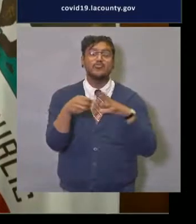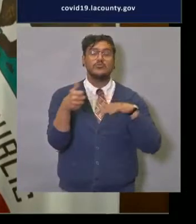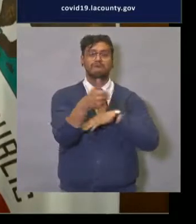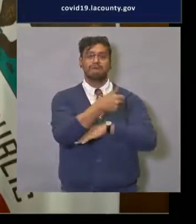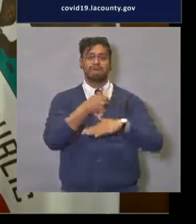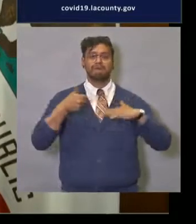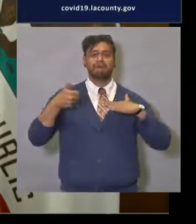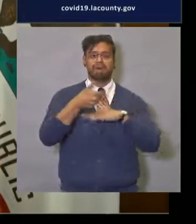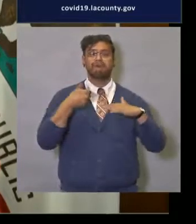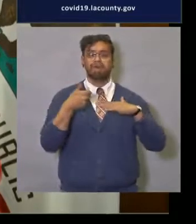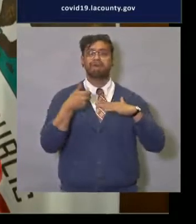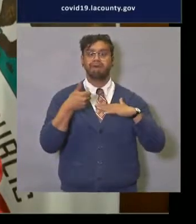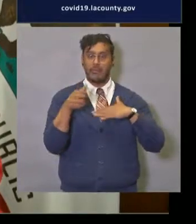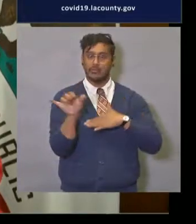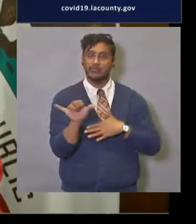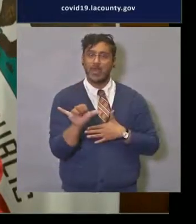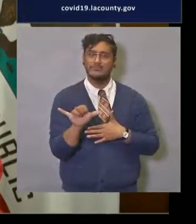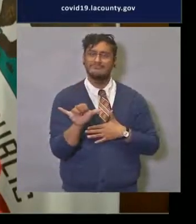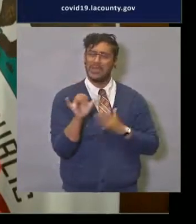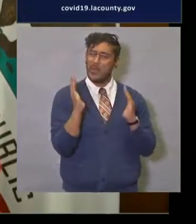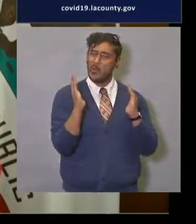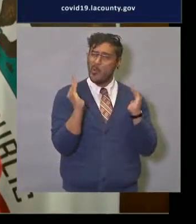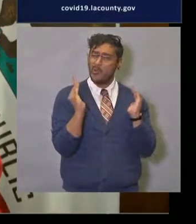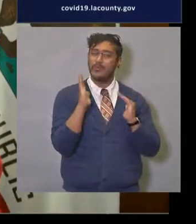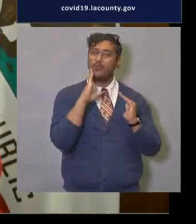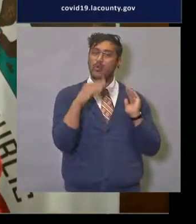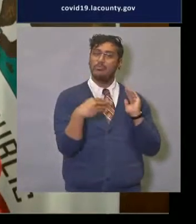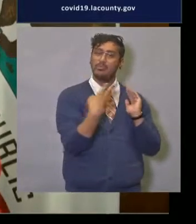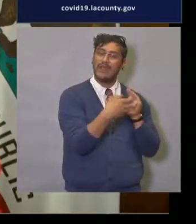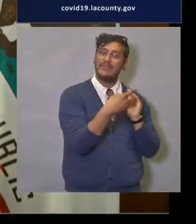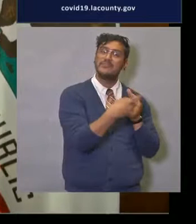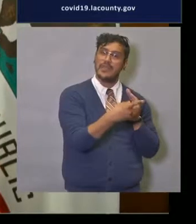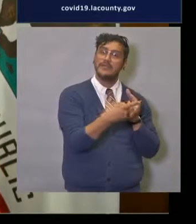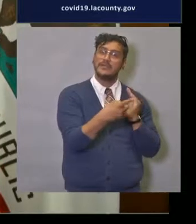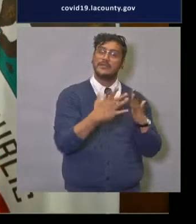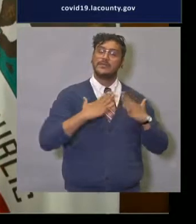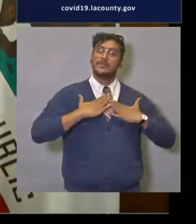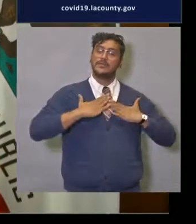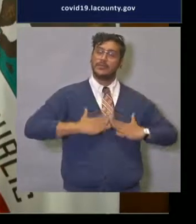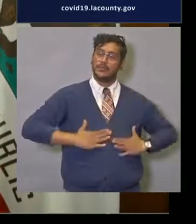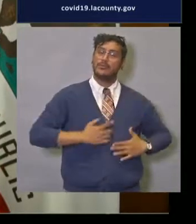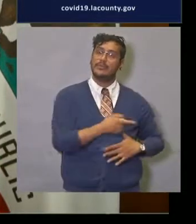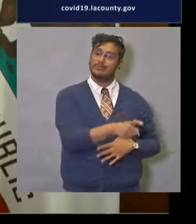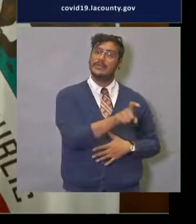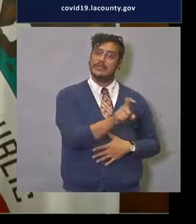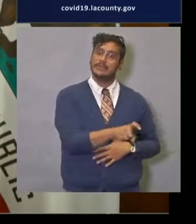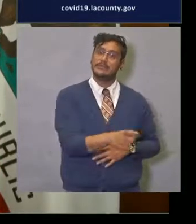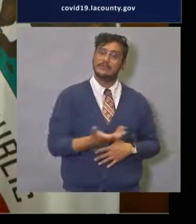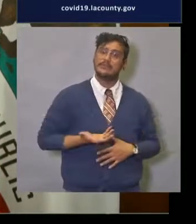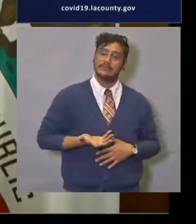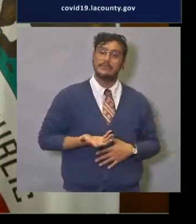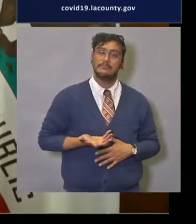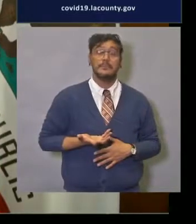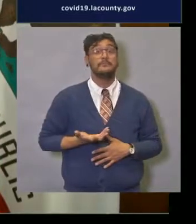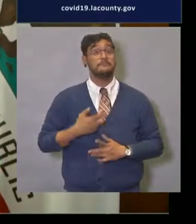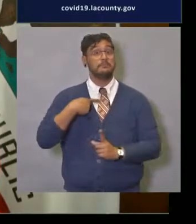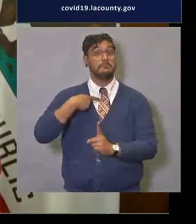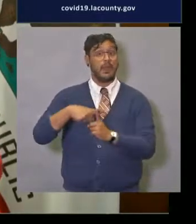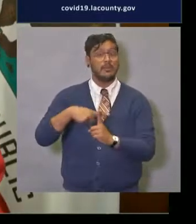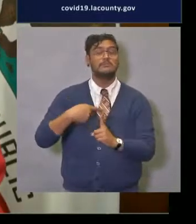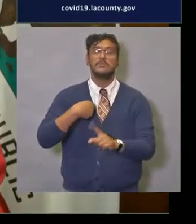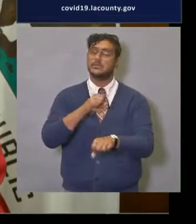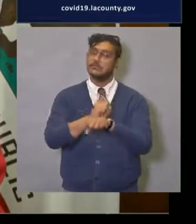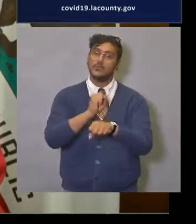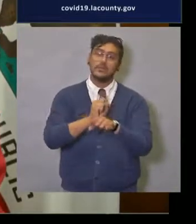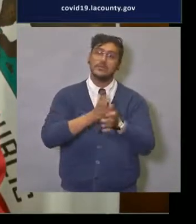operators. I hope that this will provide them with some critical relief that they deserve. In addition, I'm hard at work to make sure